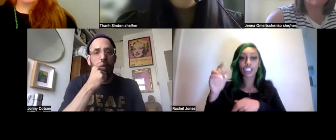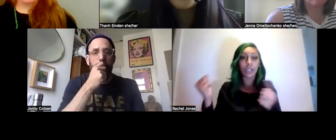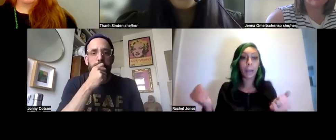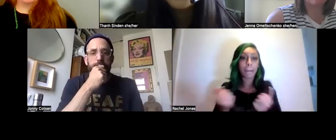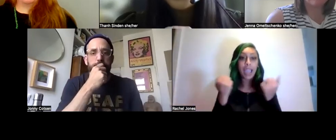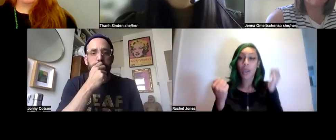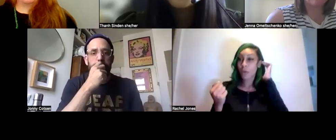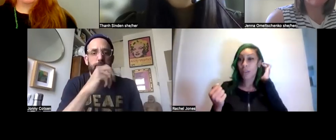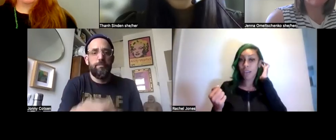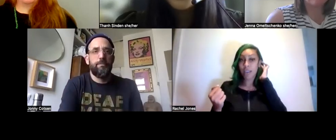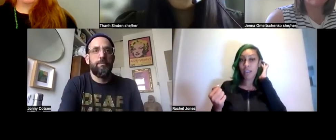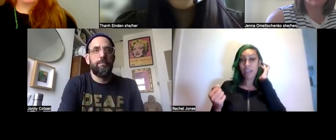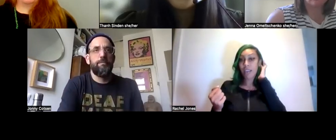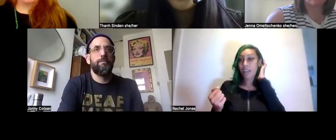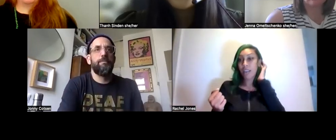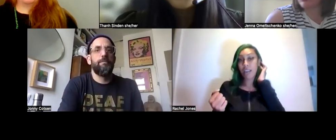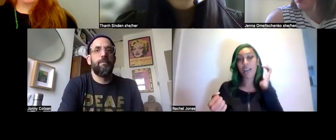So